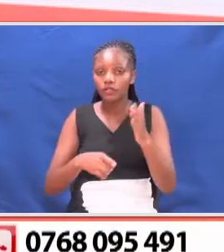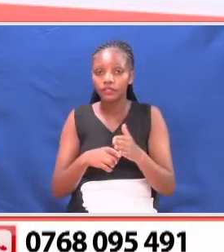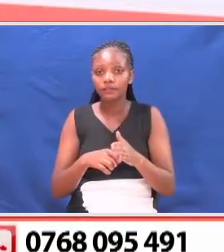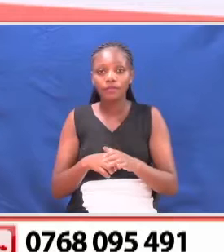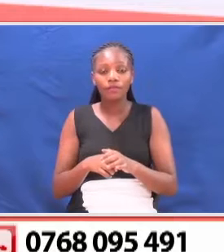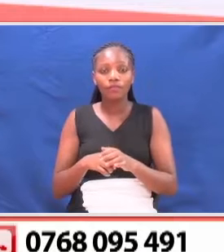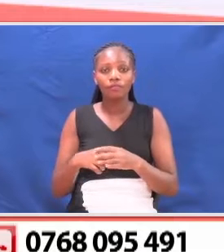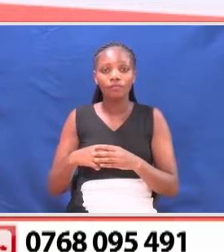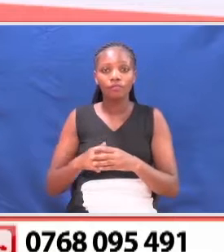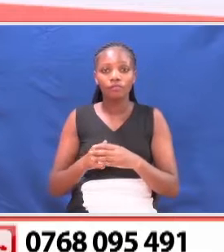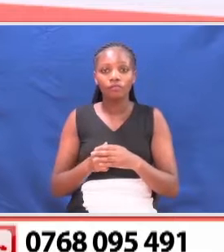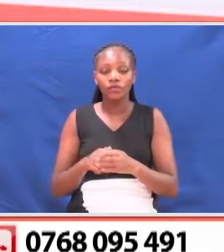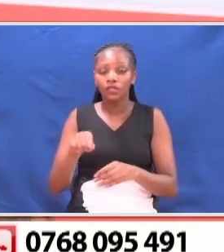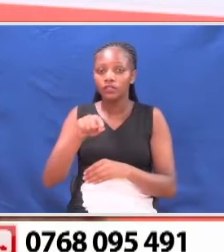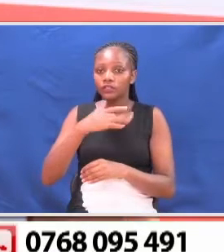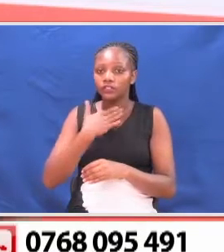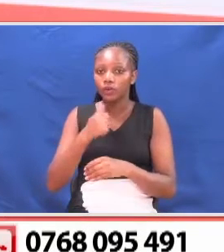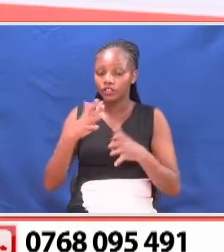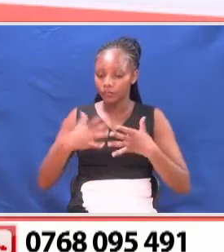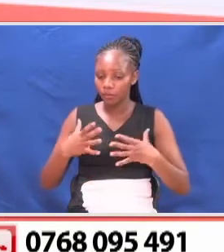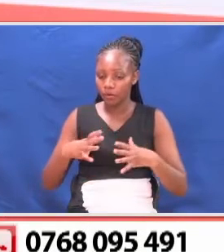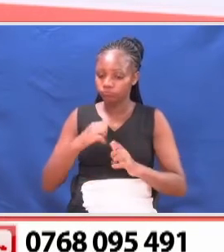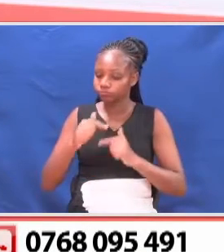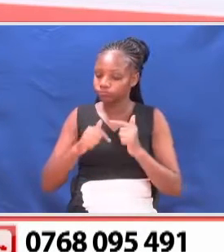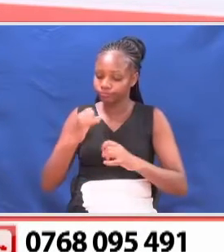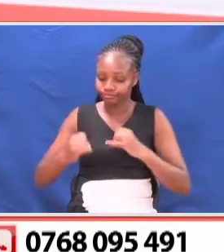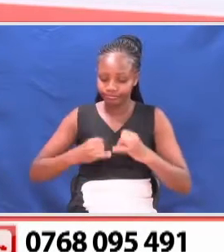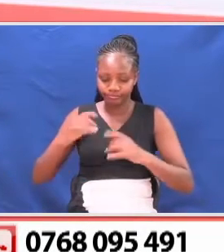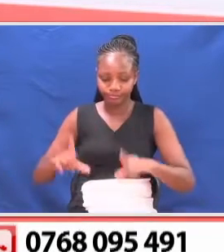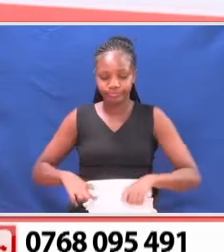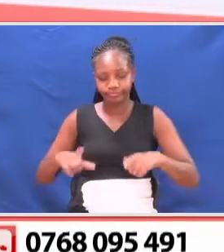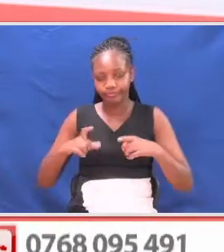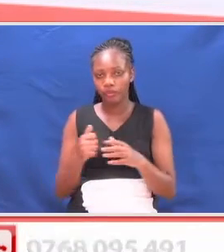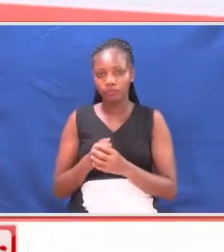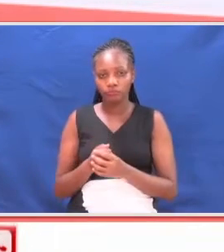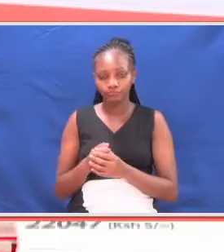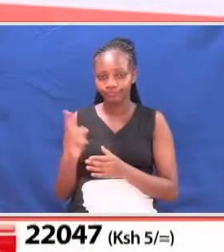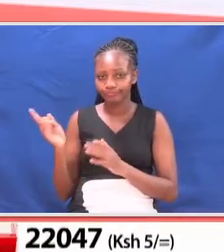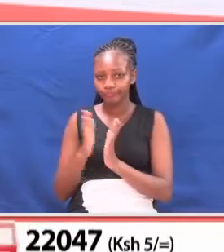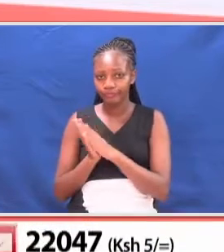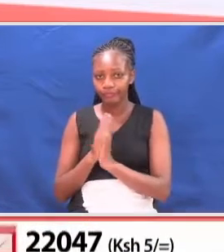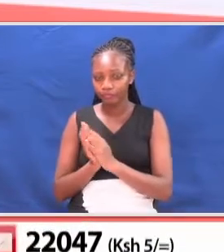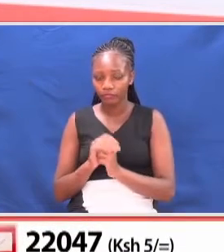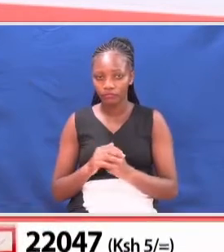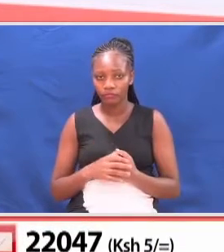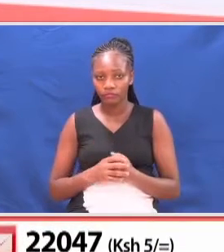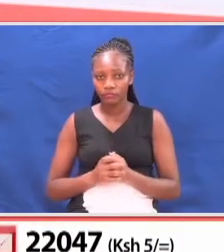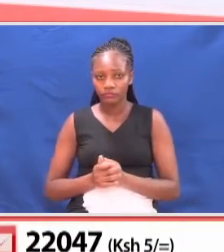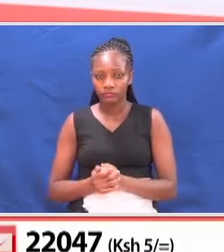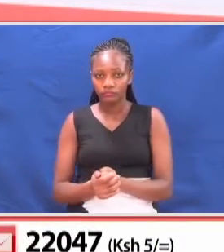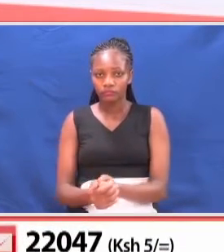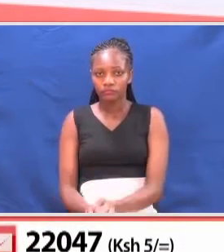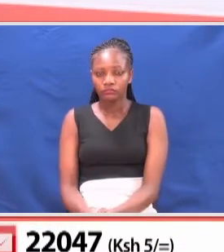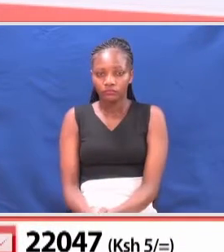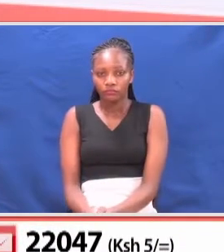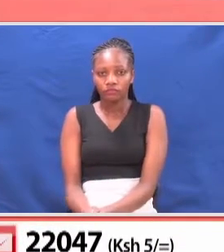to let people who she once was wander off into misery, Mumbi. You can take it away. All right.